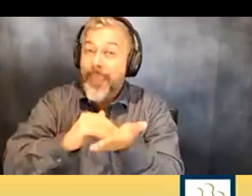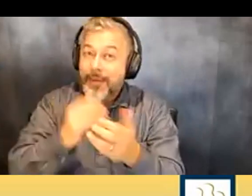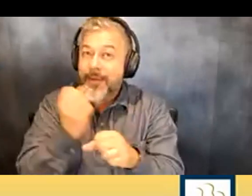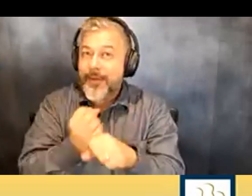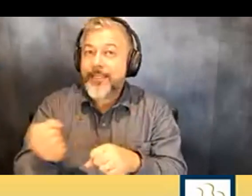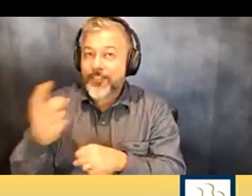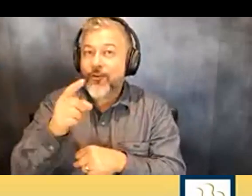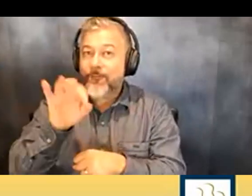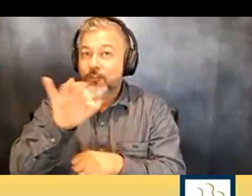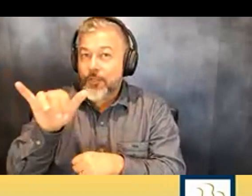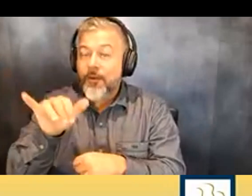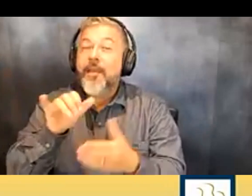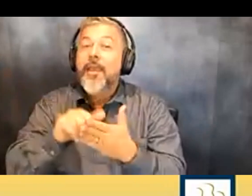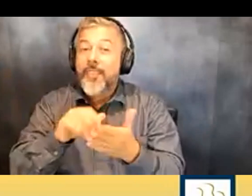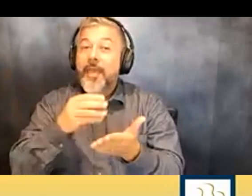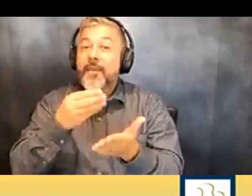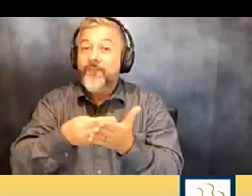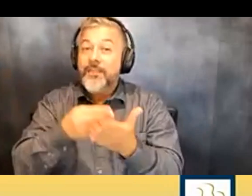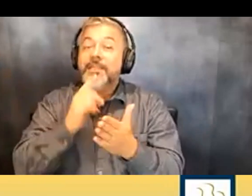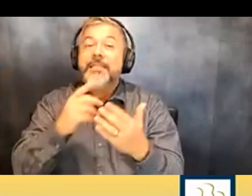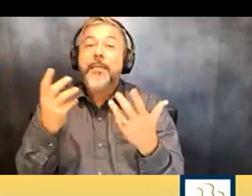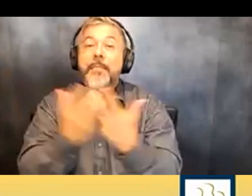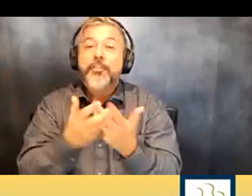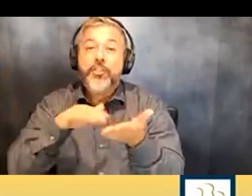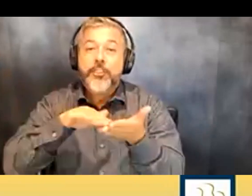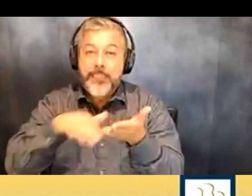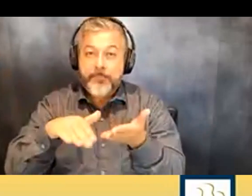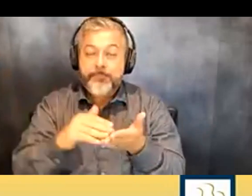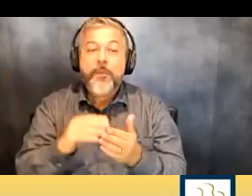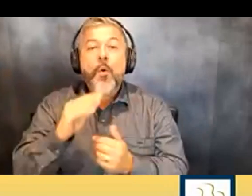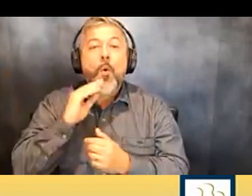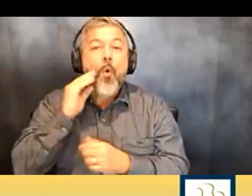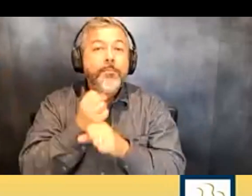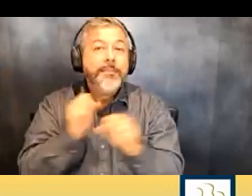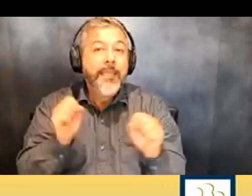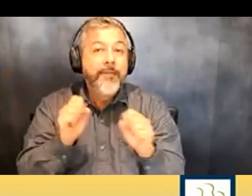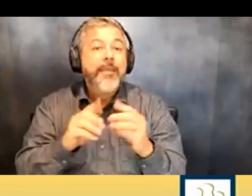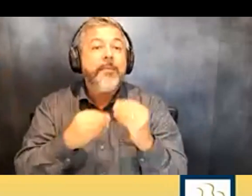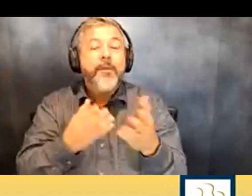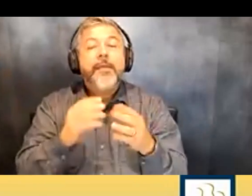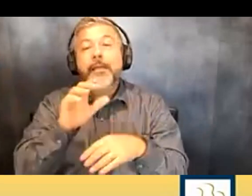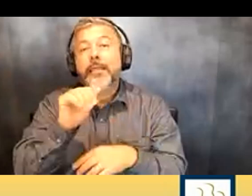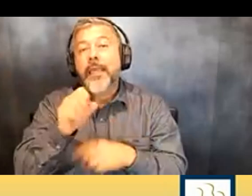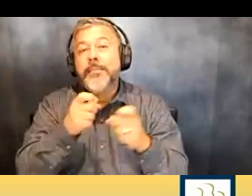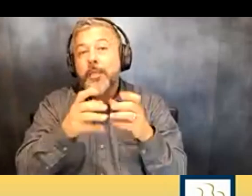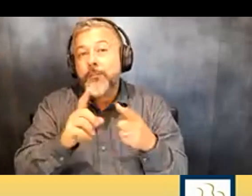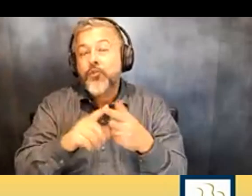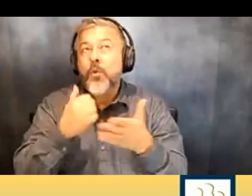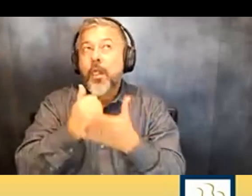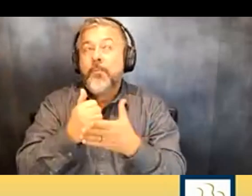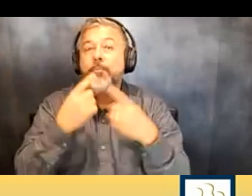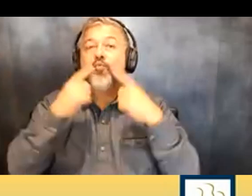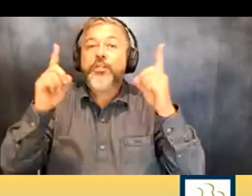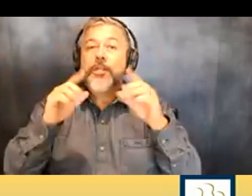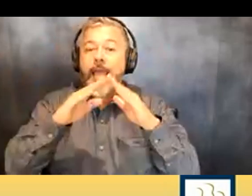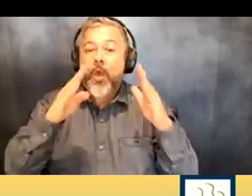these funds are also match exempt. HomeSafe can offer participants case management to help them reaching housing stability,